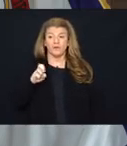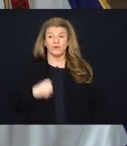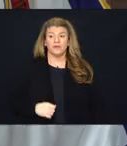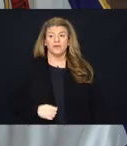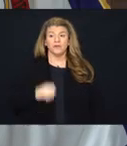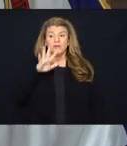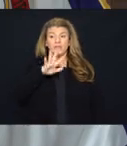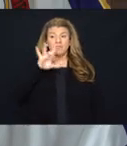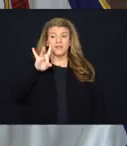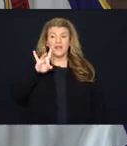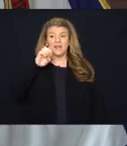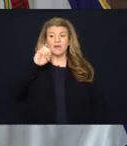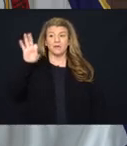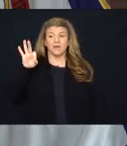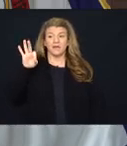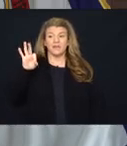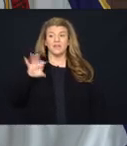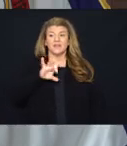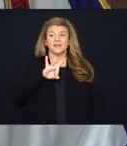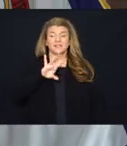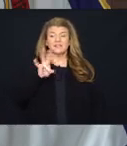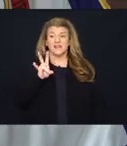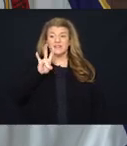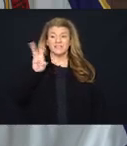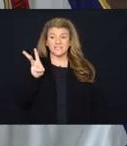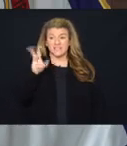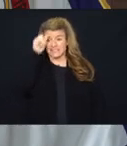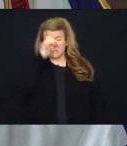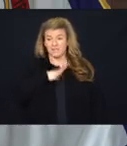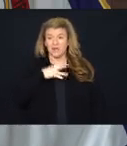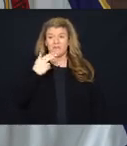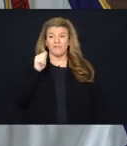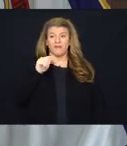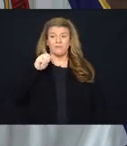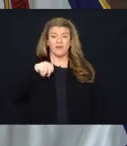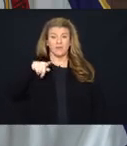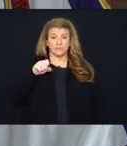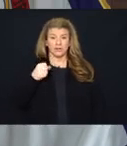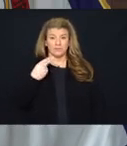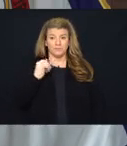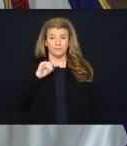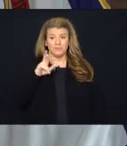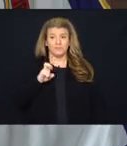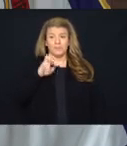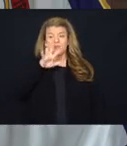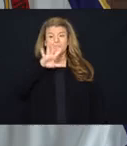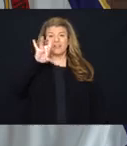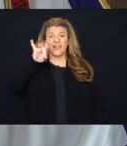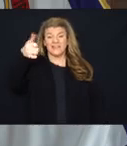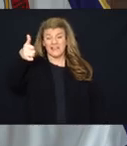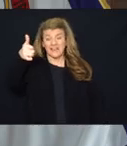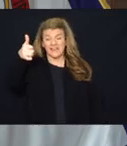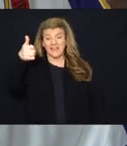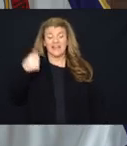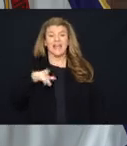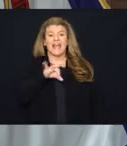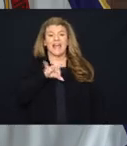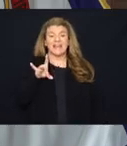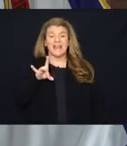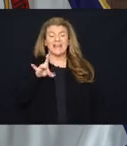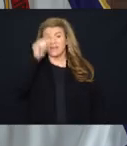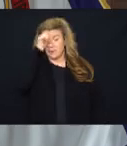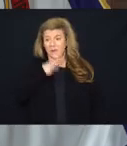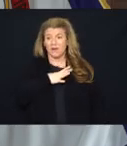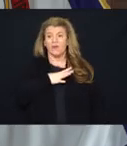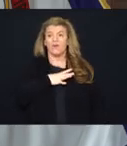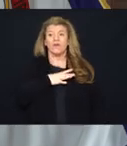The 5,809th death, a 76-year-old male from Hampshire County. The 5,810th death, an 88-year-old